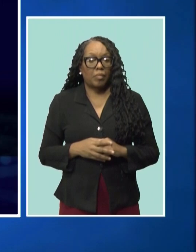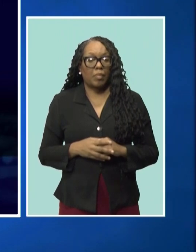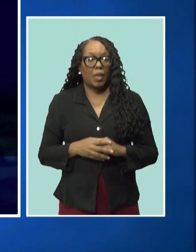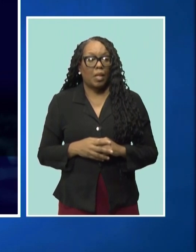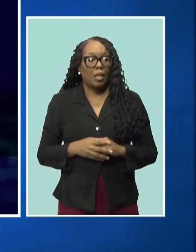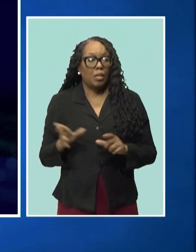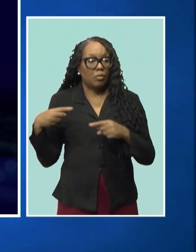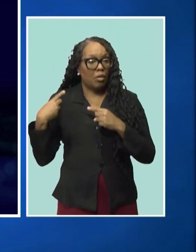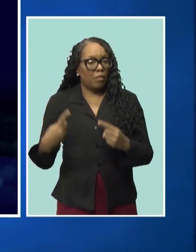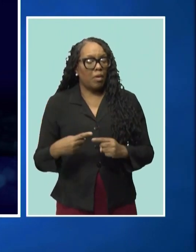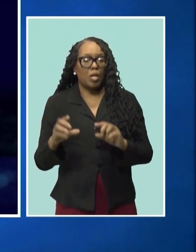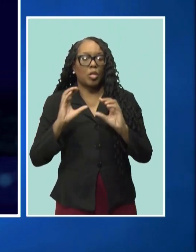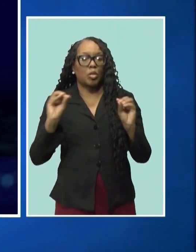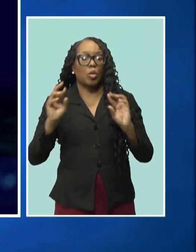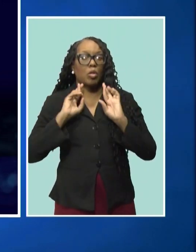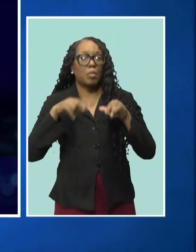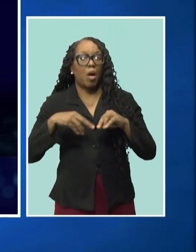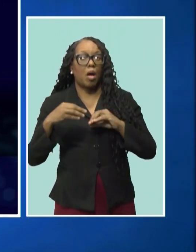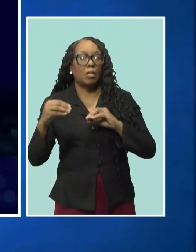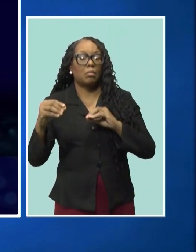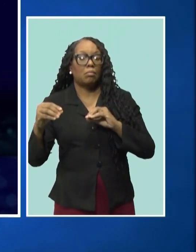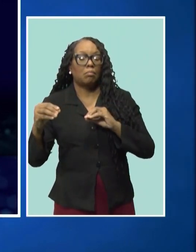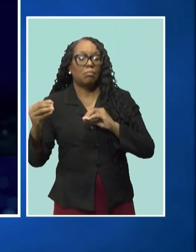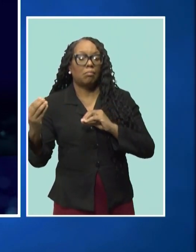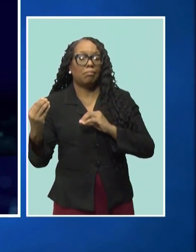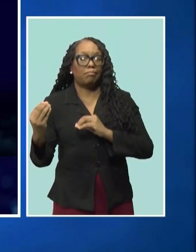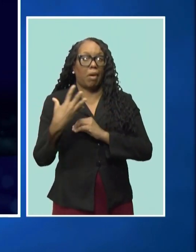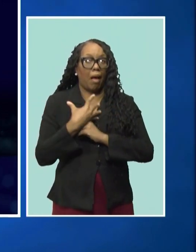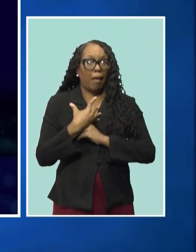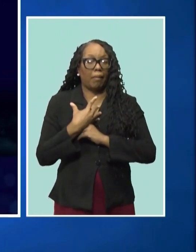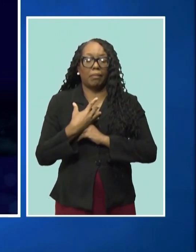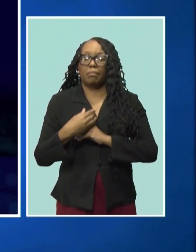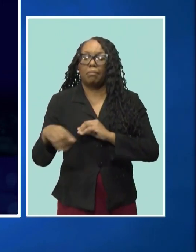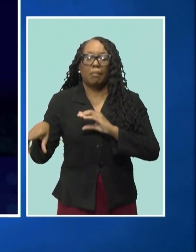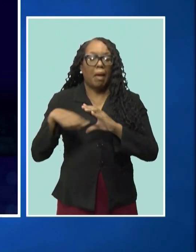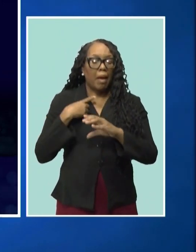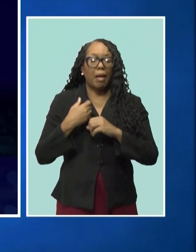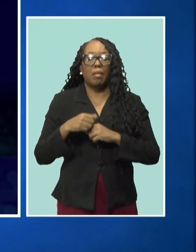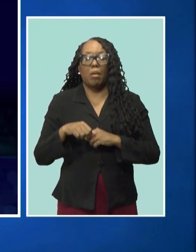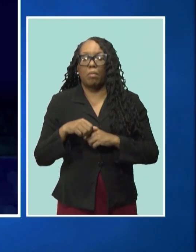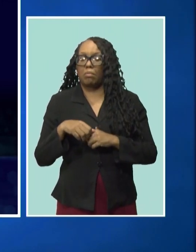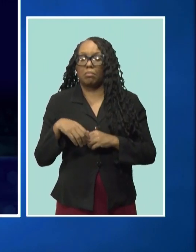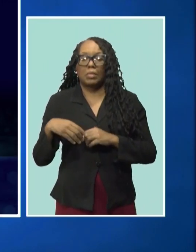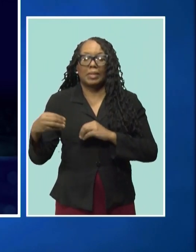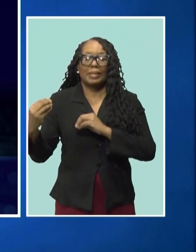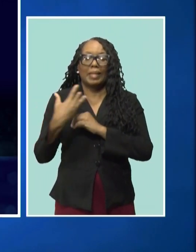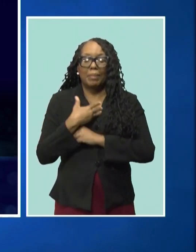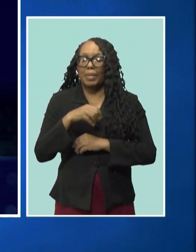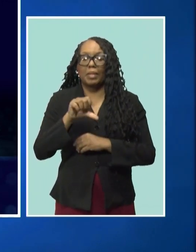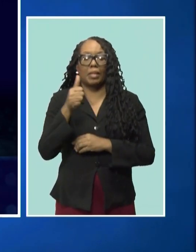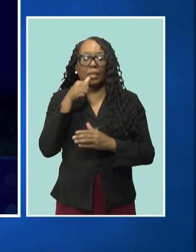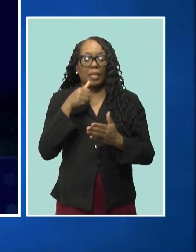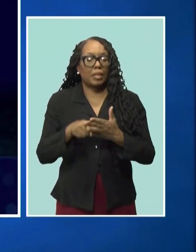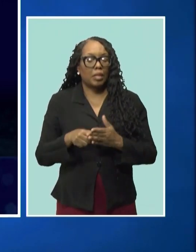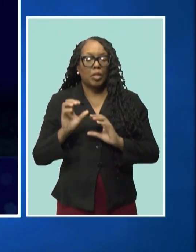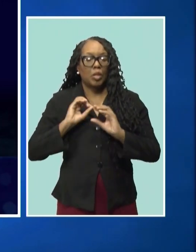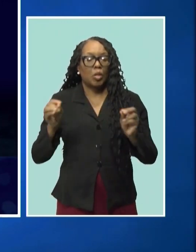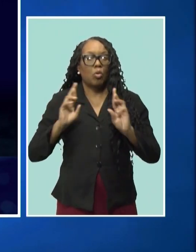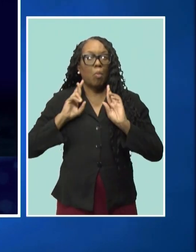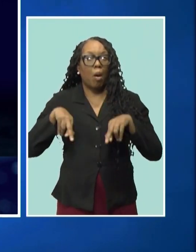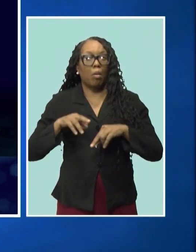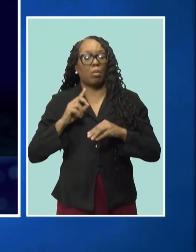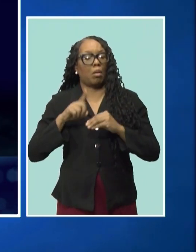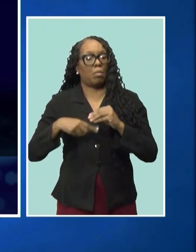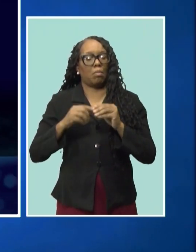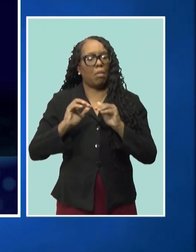correspondence from the secretariat of my party, the Democratic Labour Party, as to the way